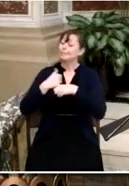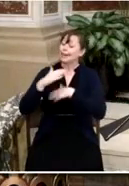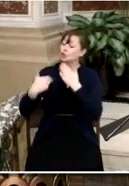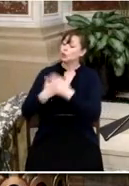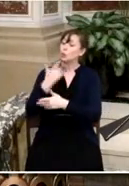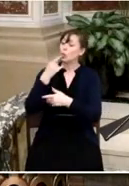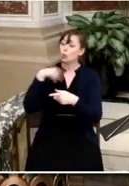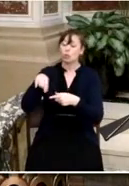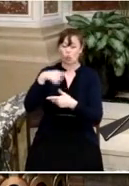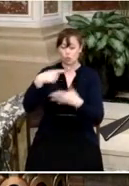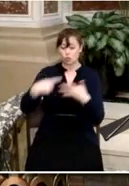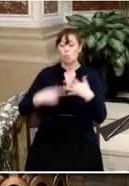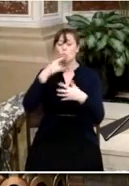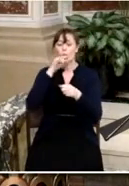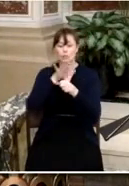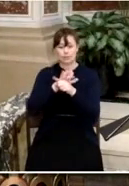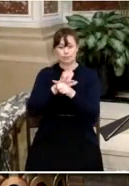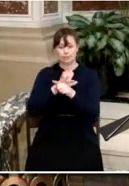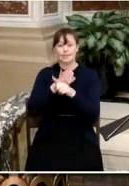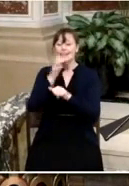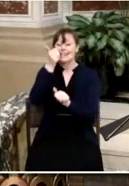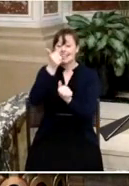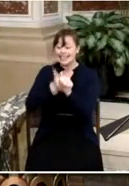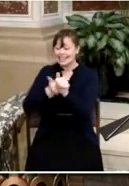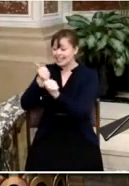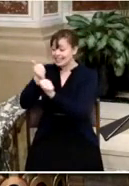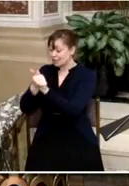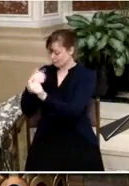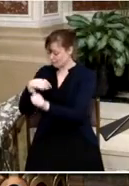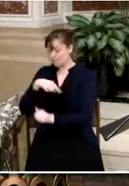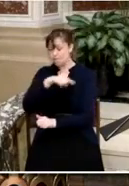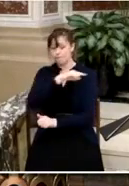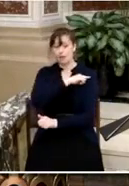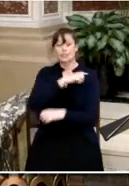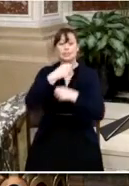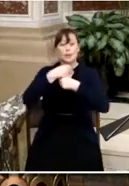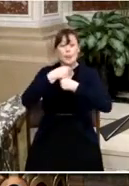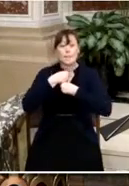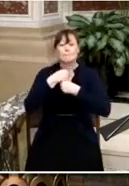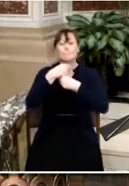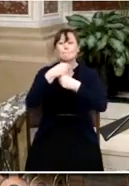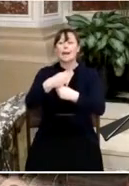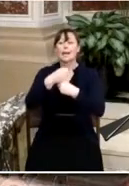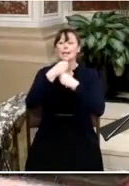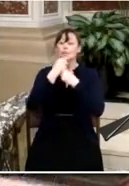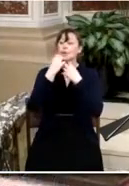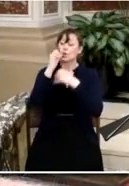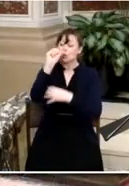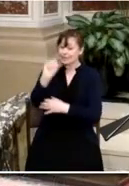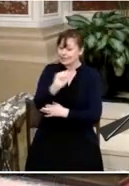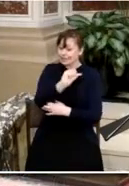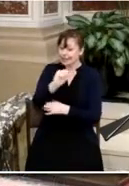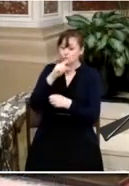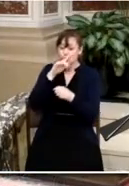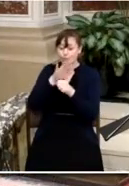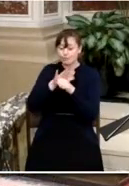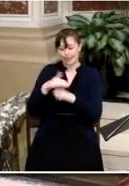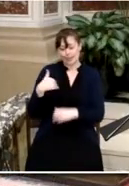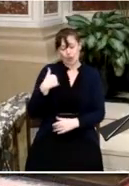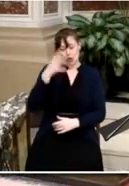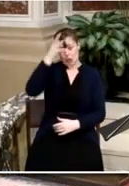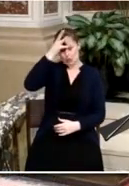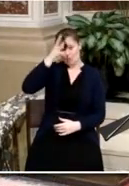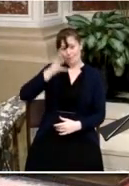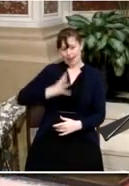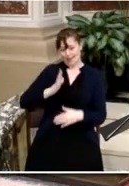promises. Each one of us made those sacred promises as younger men than we